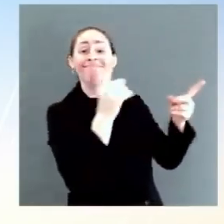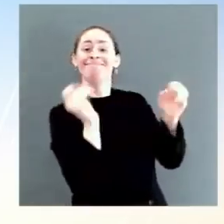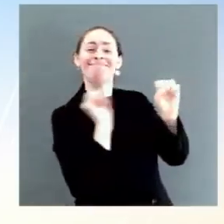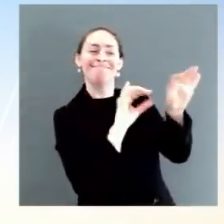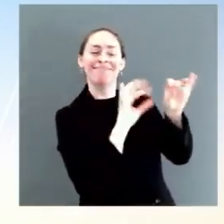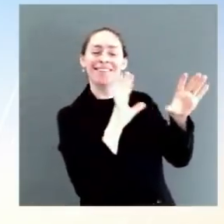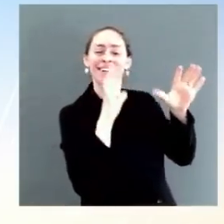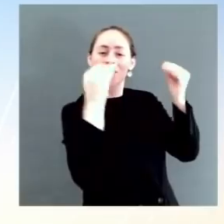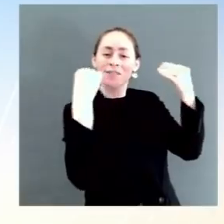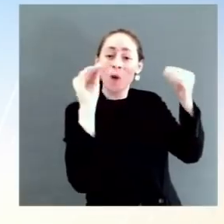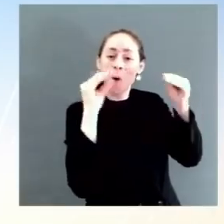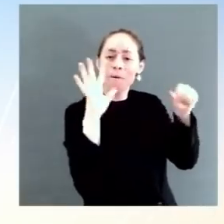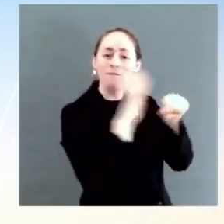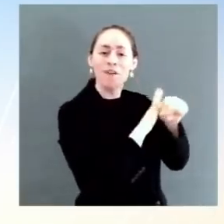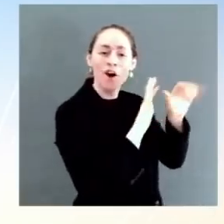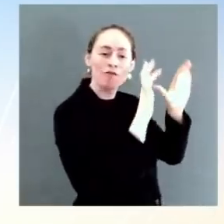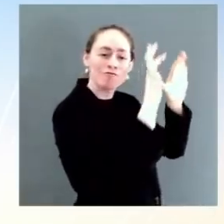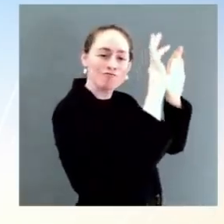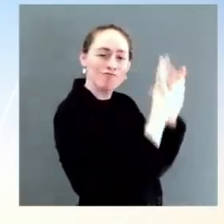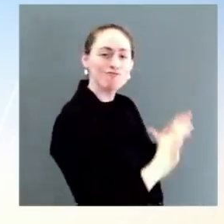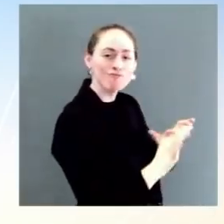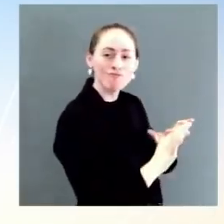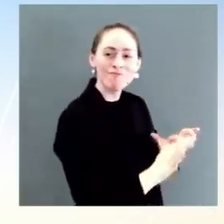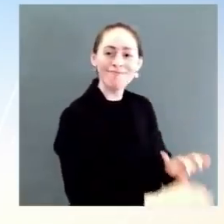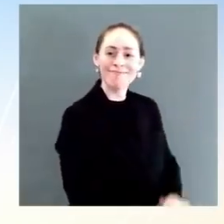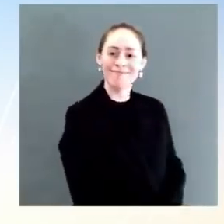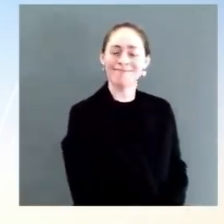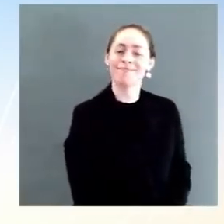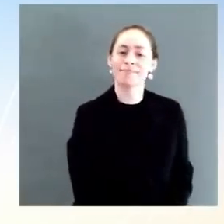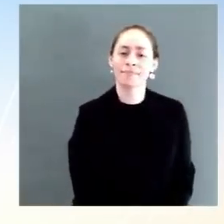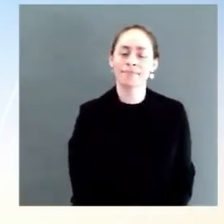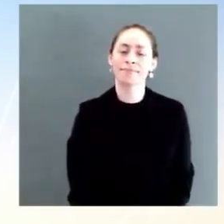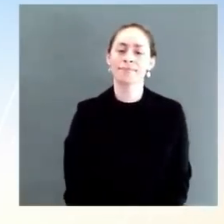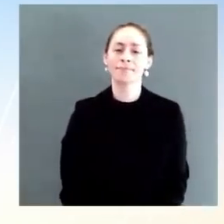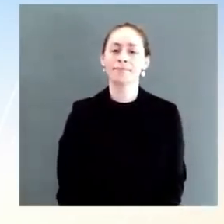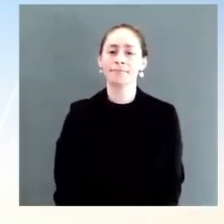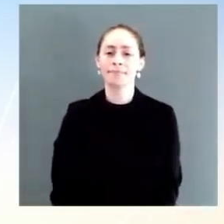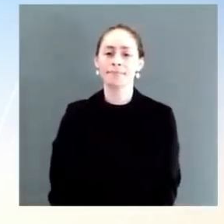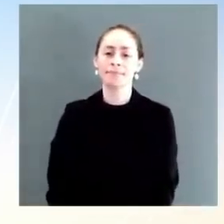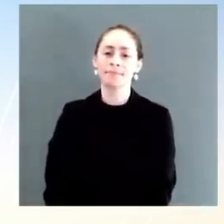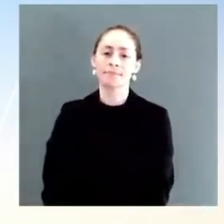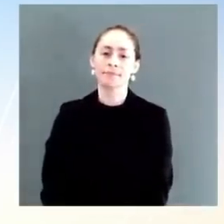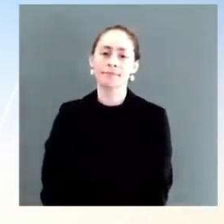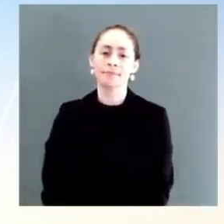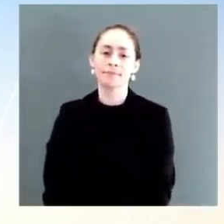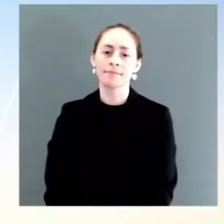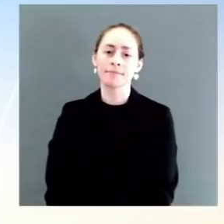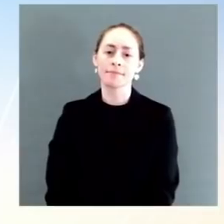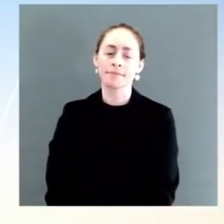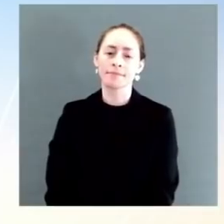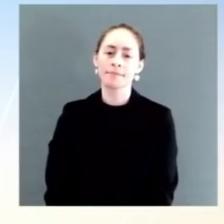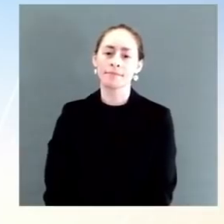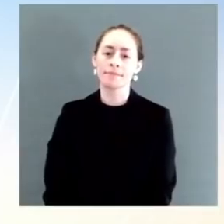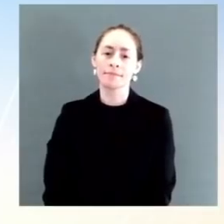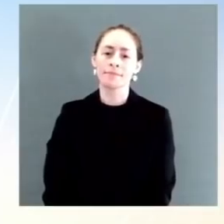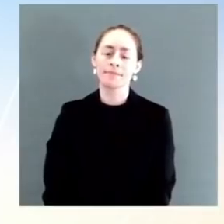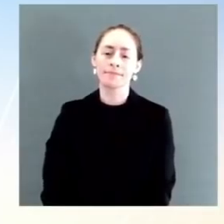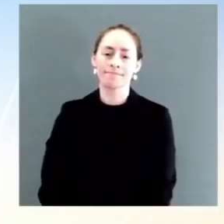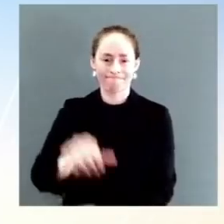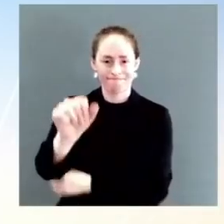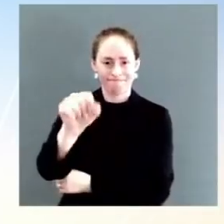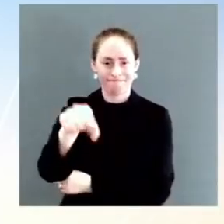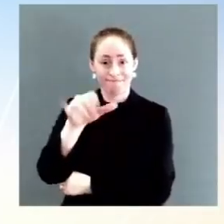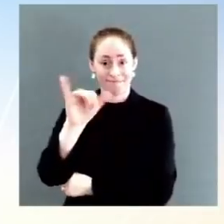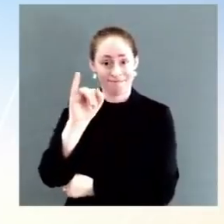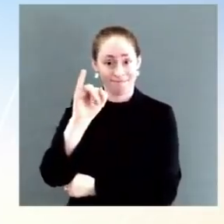fear of the fee, I suppose, that has prompted these steps. Also, just wanted to note the Vice President is convening the Biden-Harris administration's